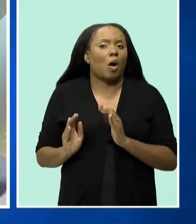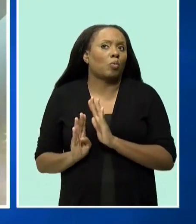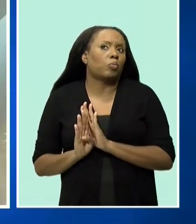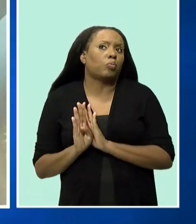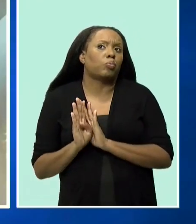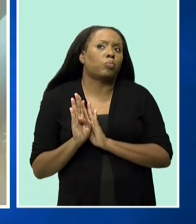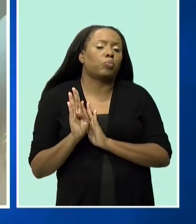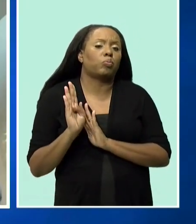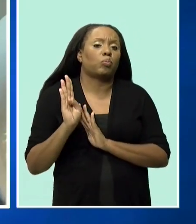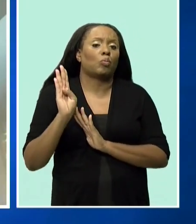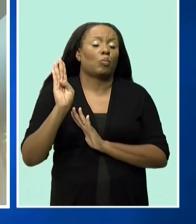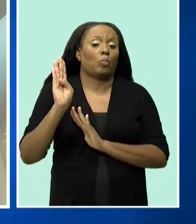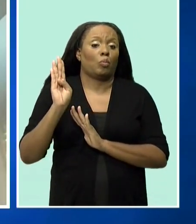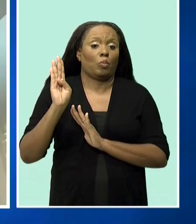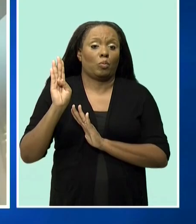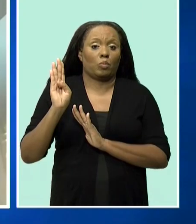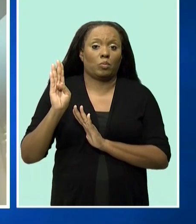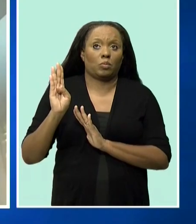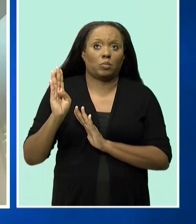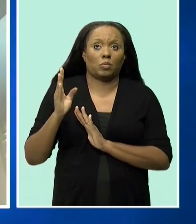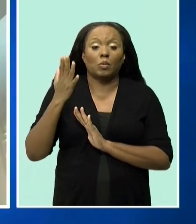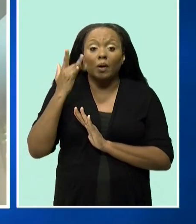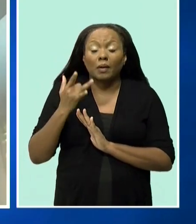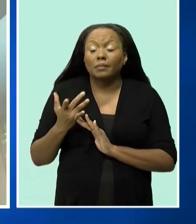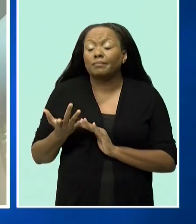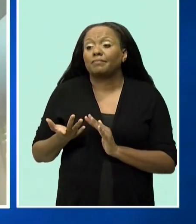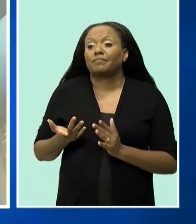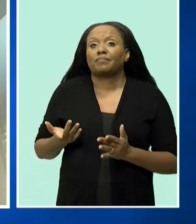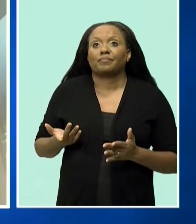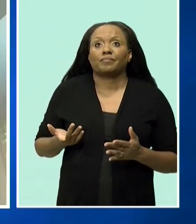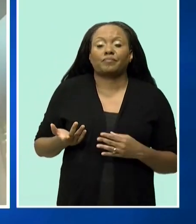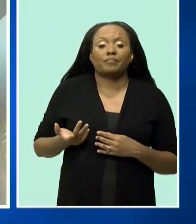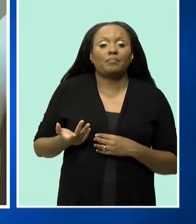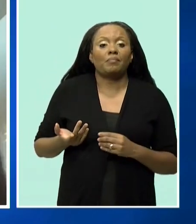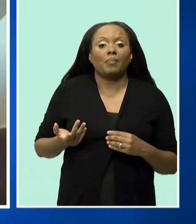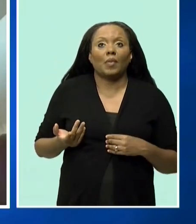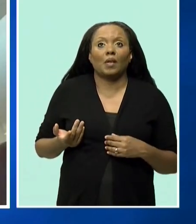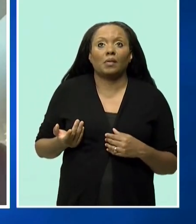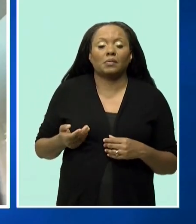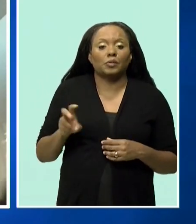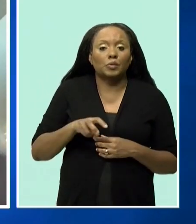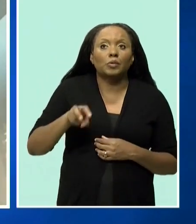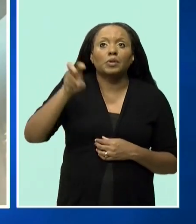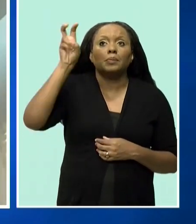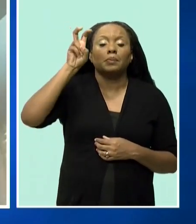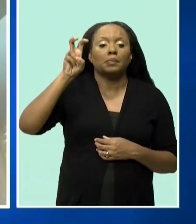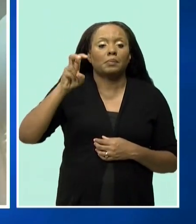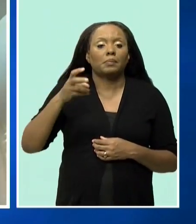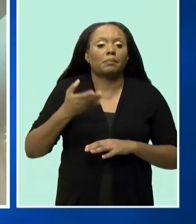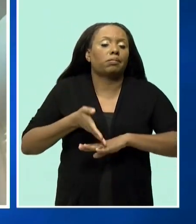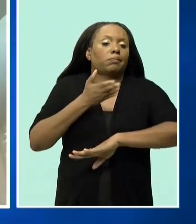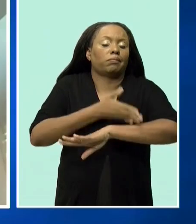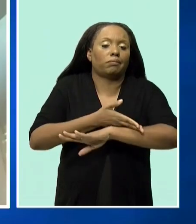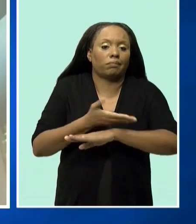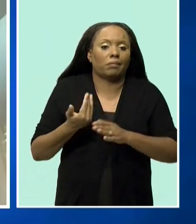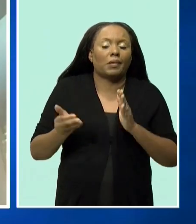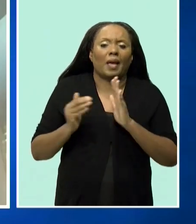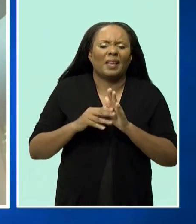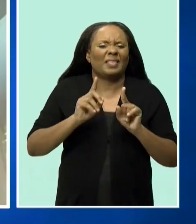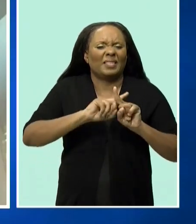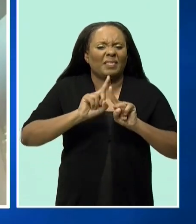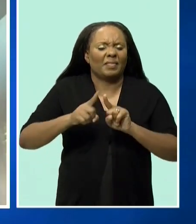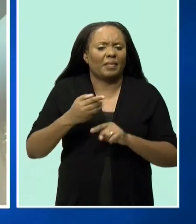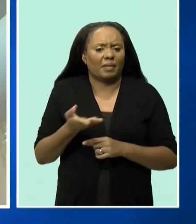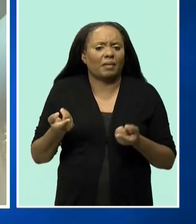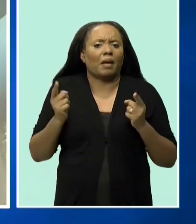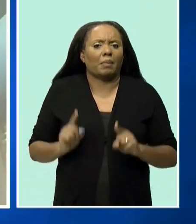But we didn't get that because of the various infrastructure projects that are going on, the recovery in tourism predominantly, and things are happening.